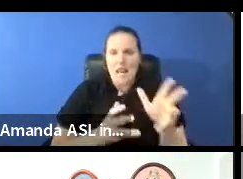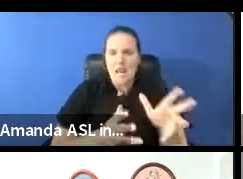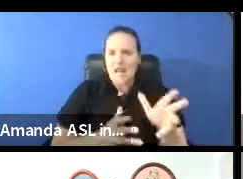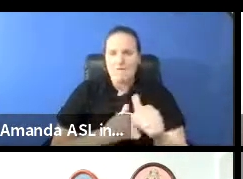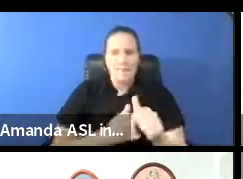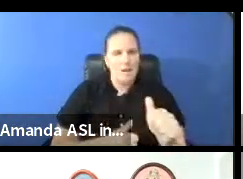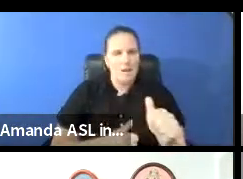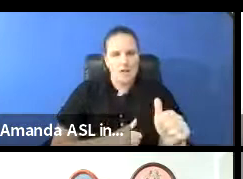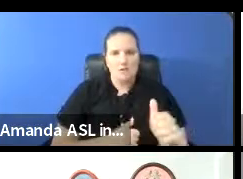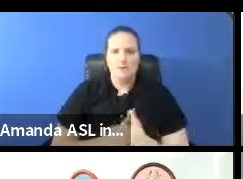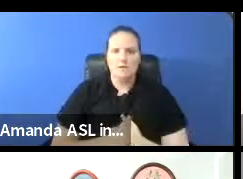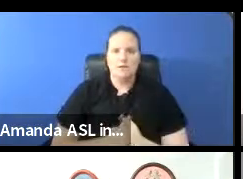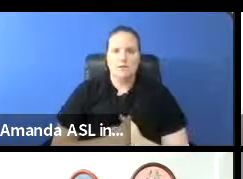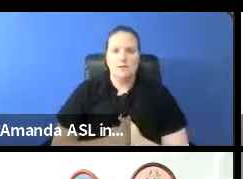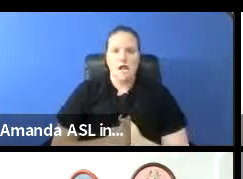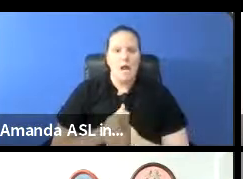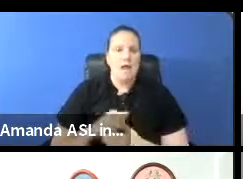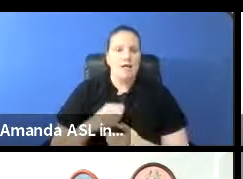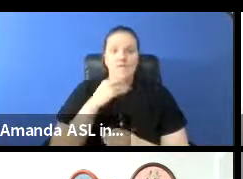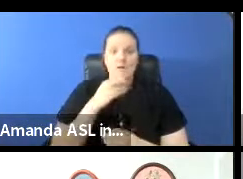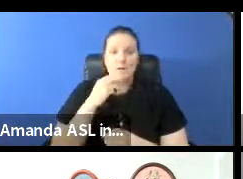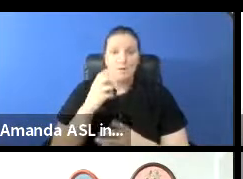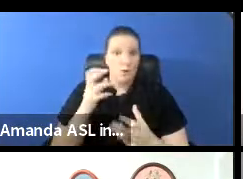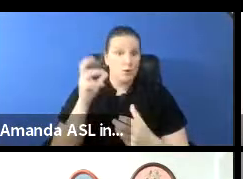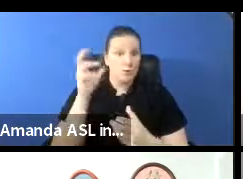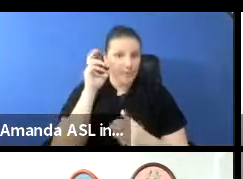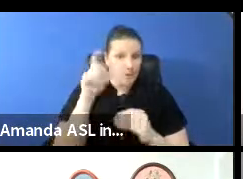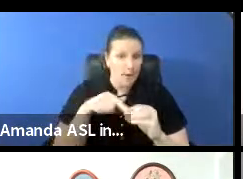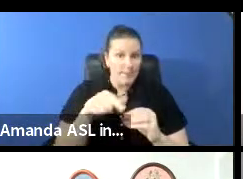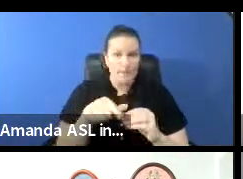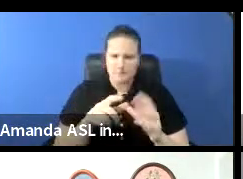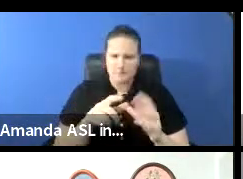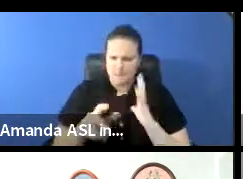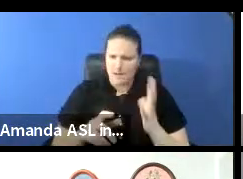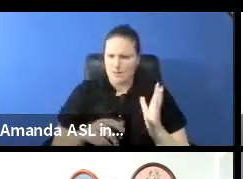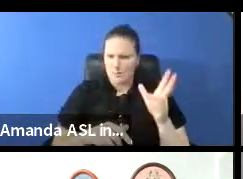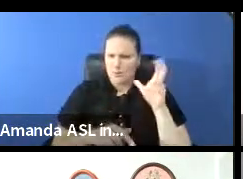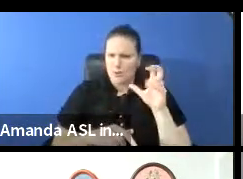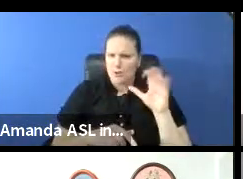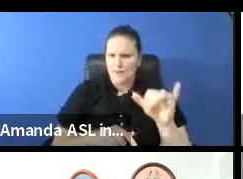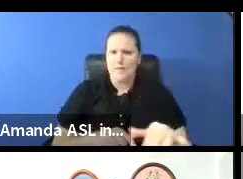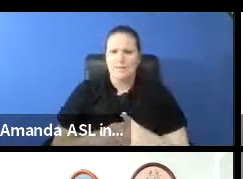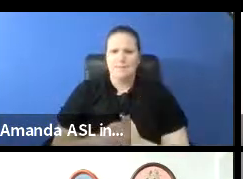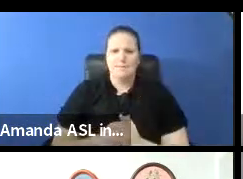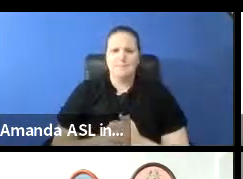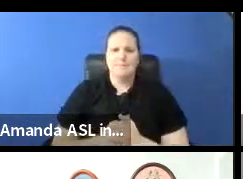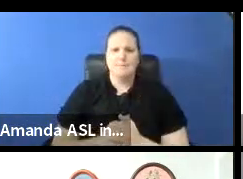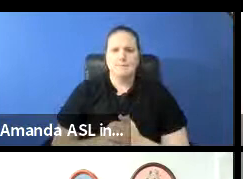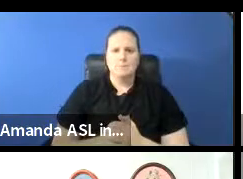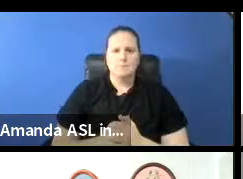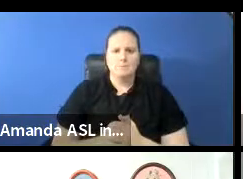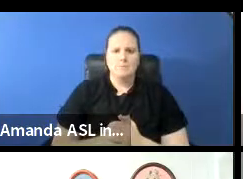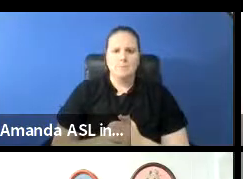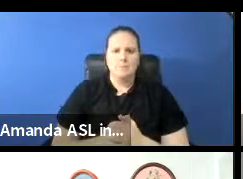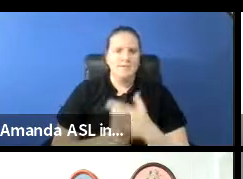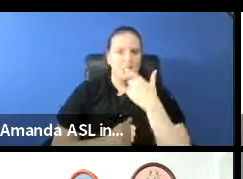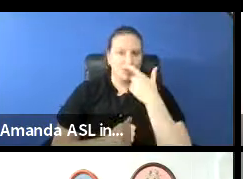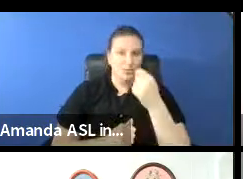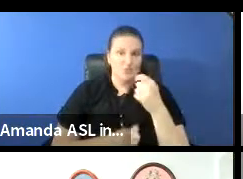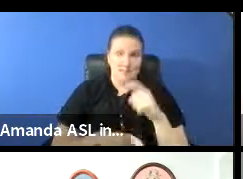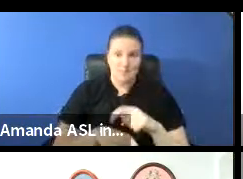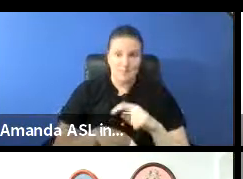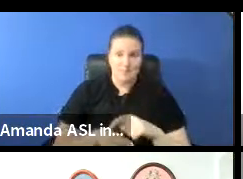that wants to be heard on these issues will be heard. So it's going to be a interesting time.